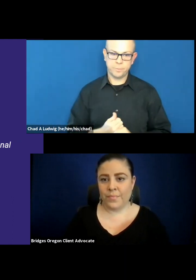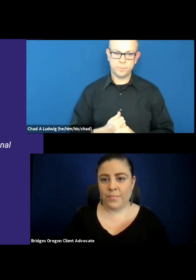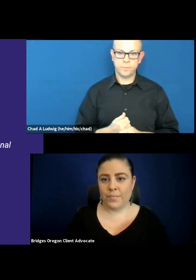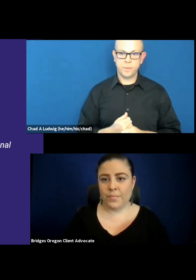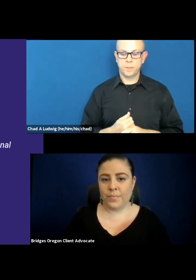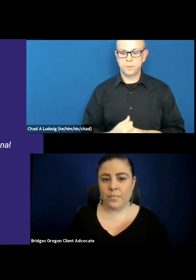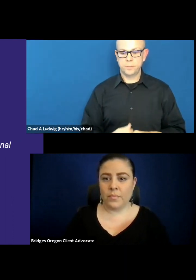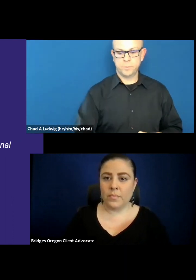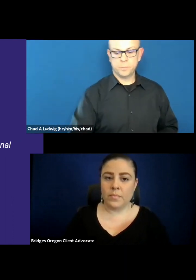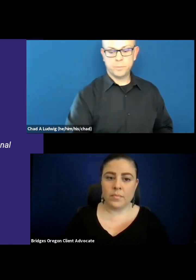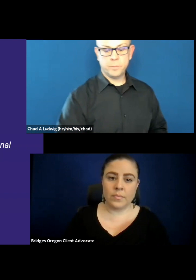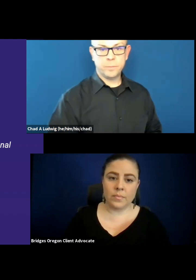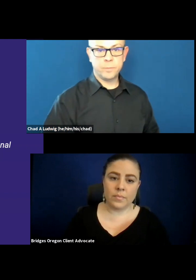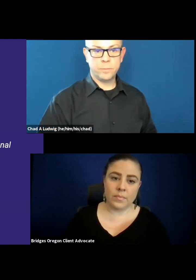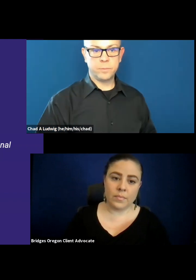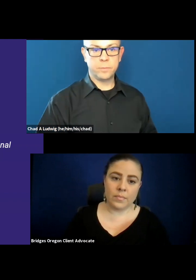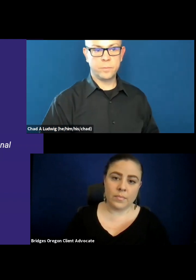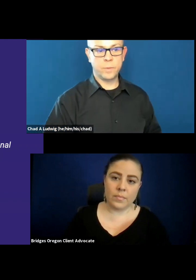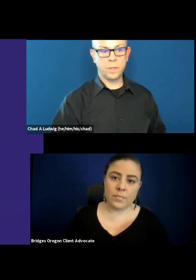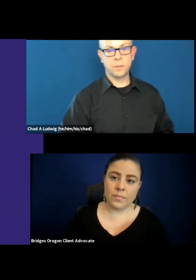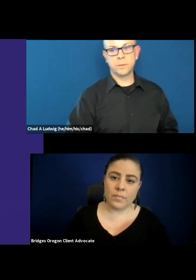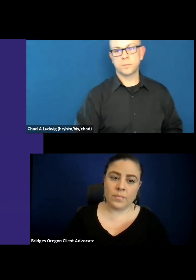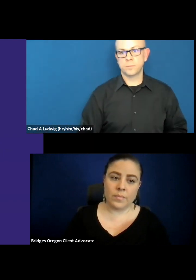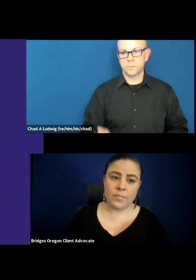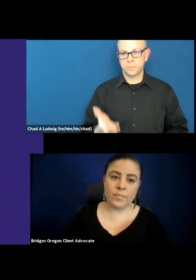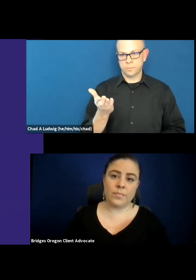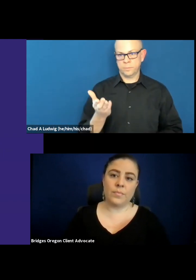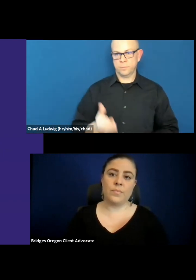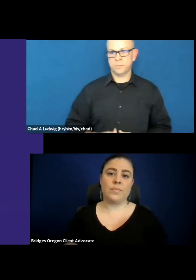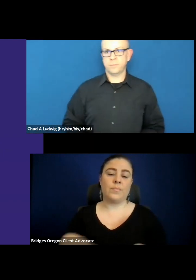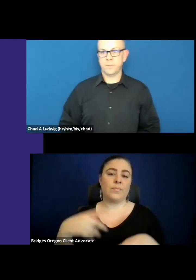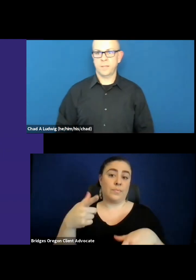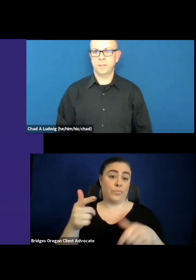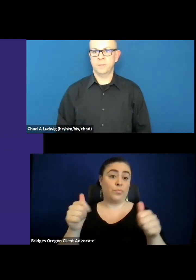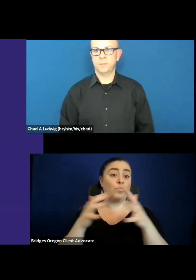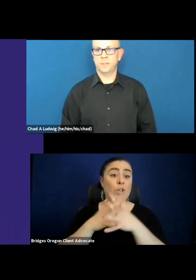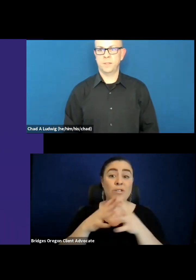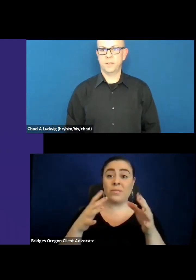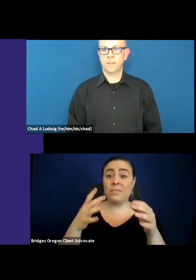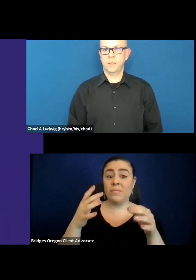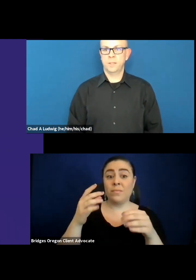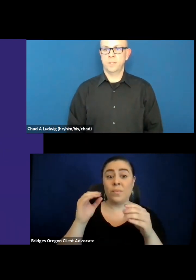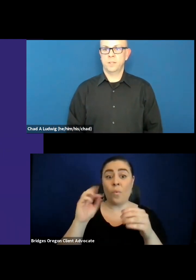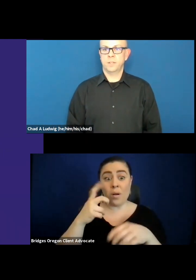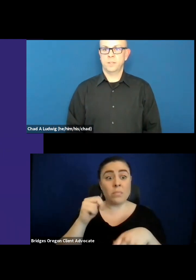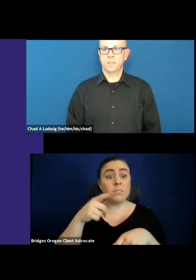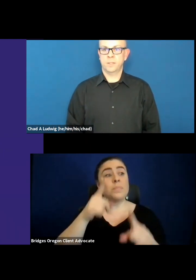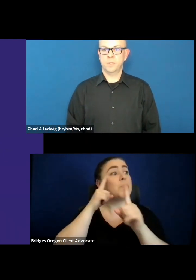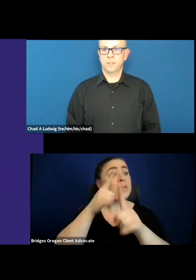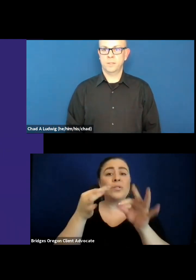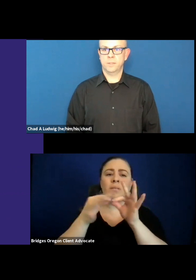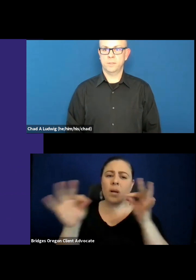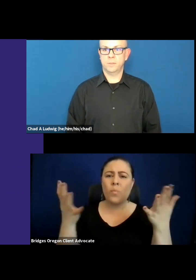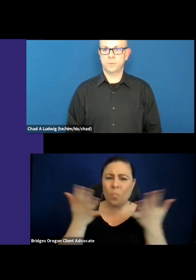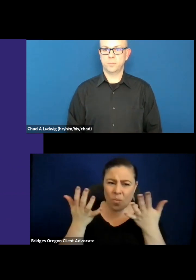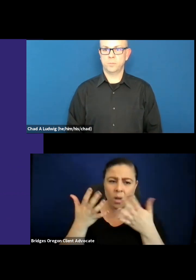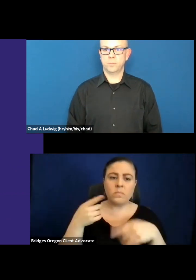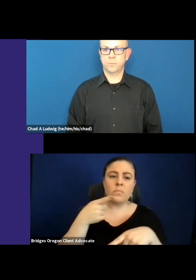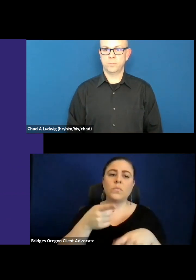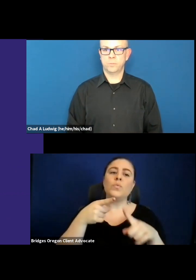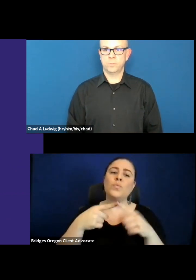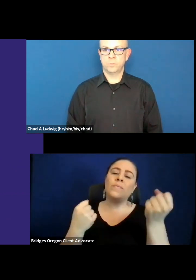this includes all community members that may fall under the deaf, deafblind, and hard of hearing category. Bridges,